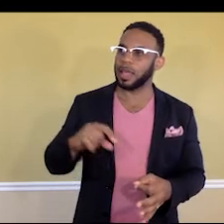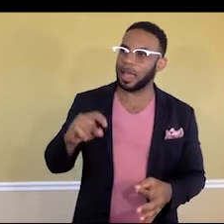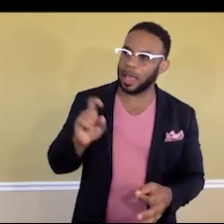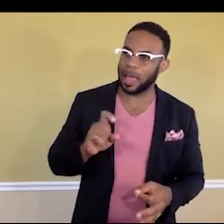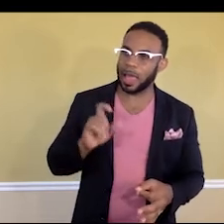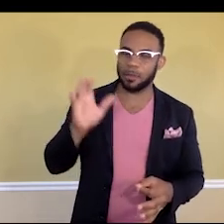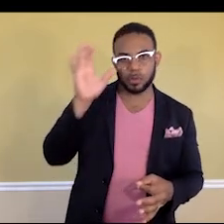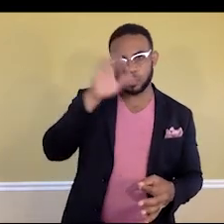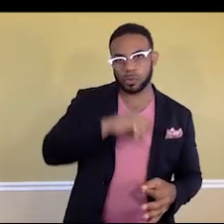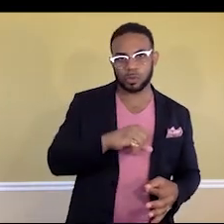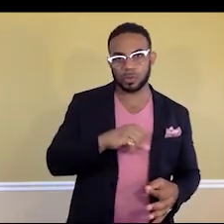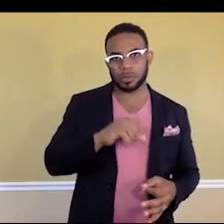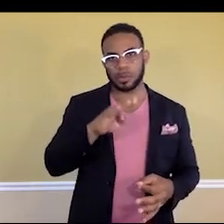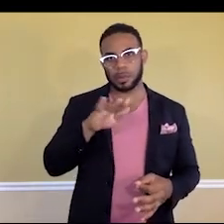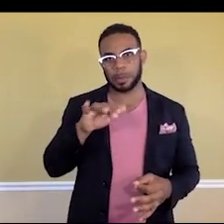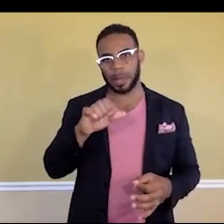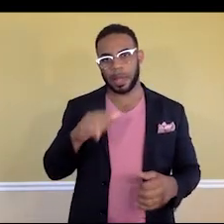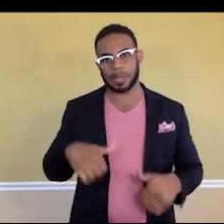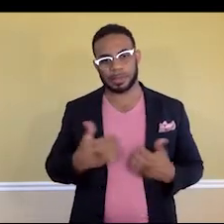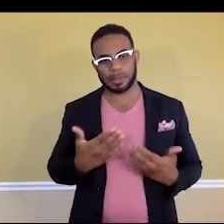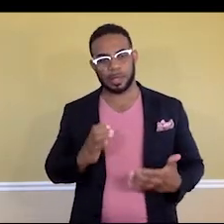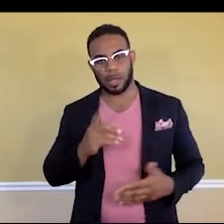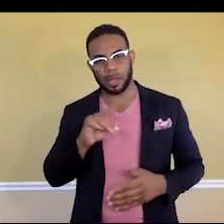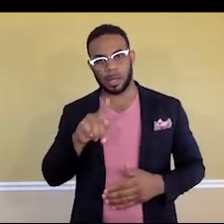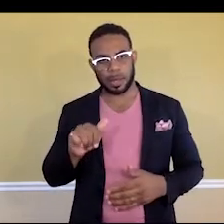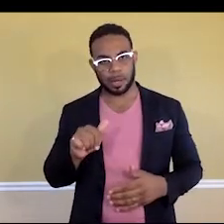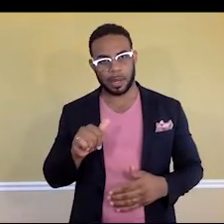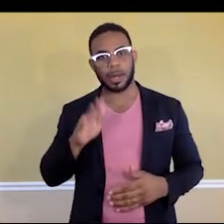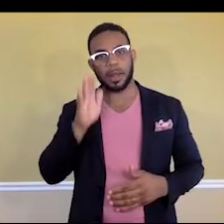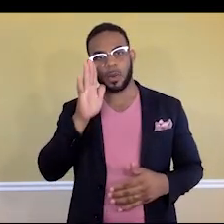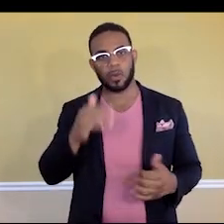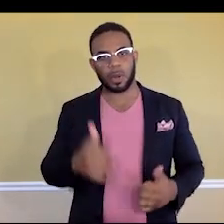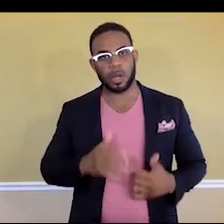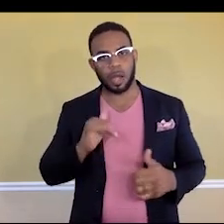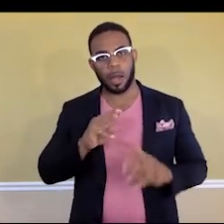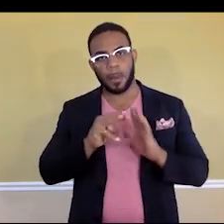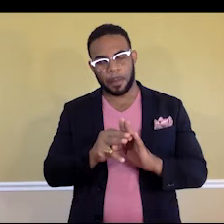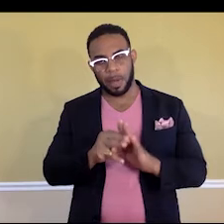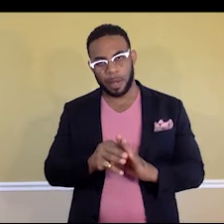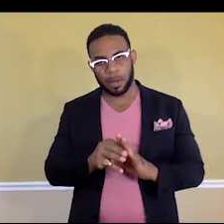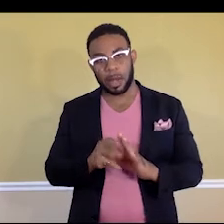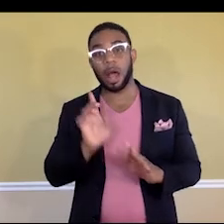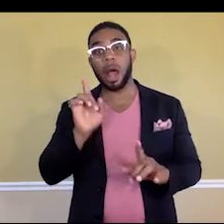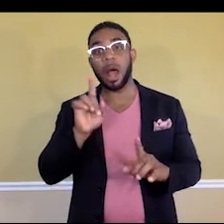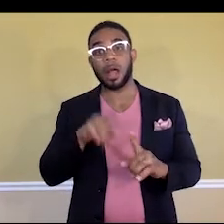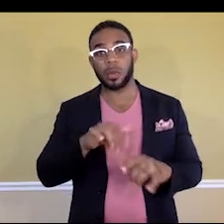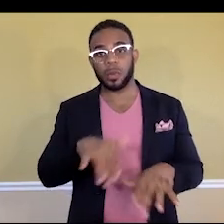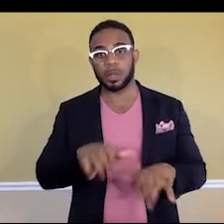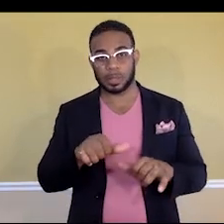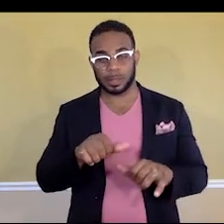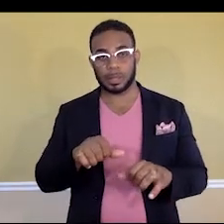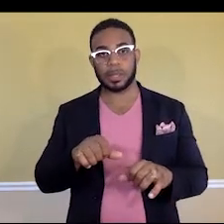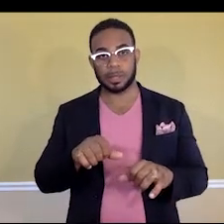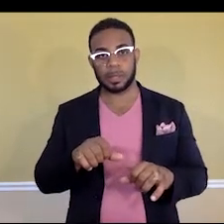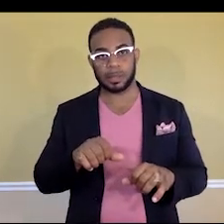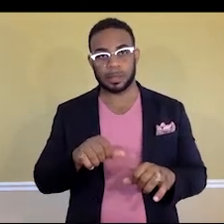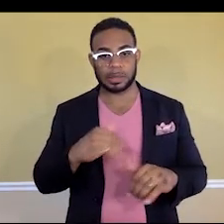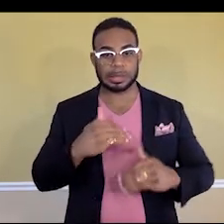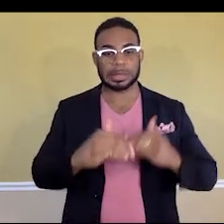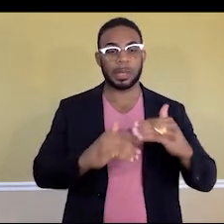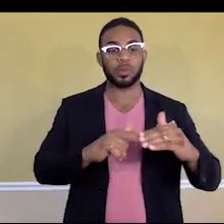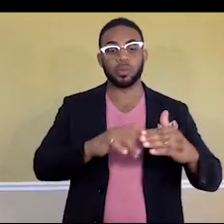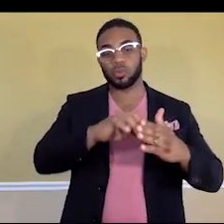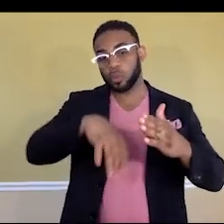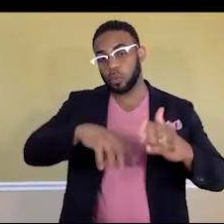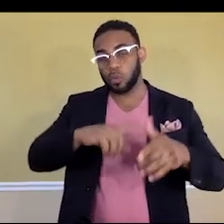to assume that bias exists in our data and it's going to exist in our model until we take steps to remove or mitigate